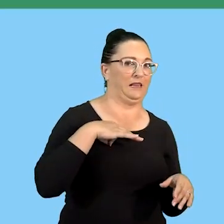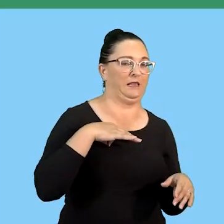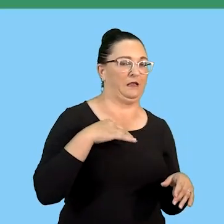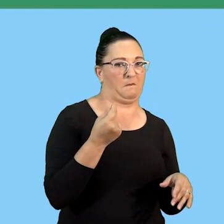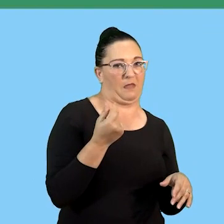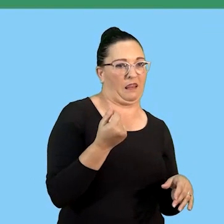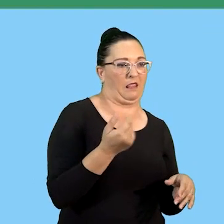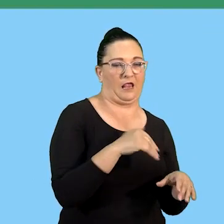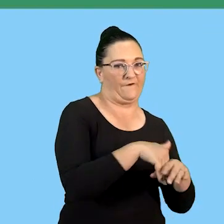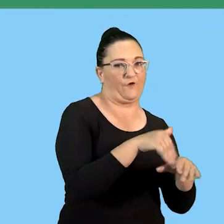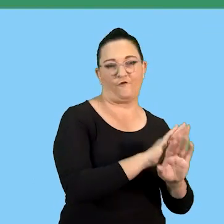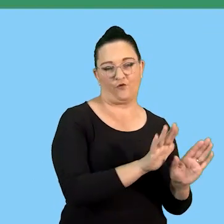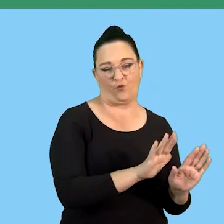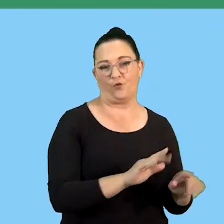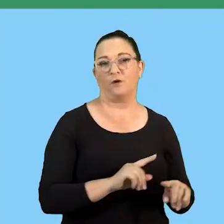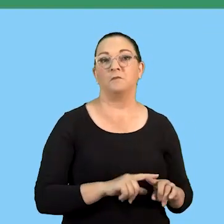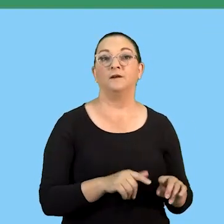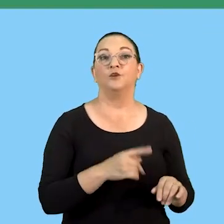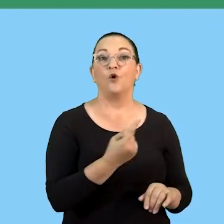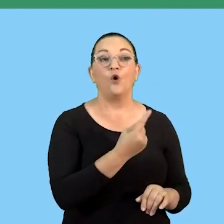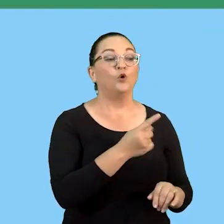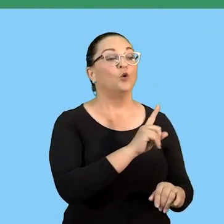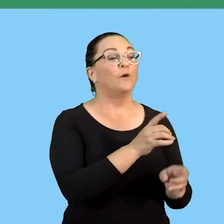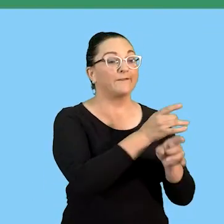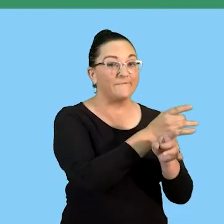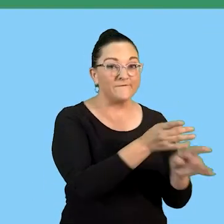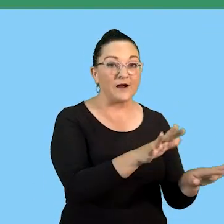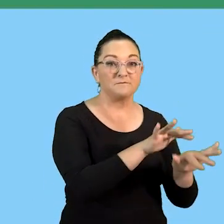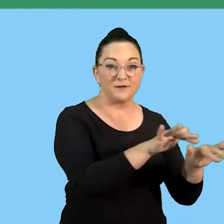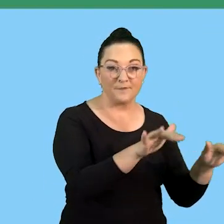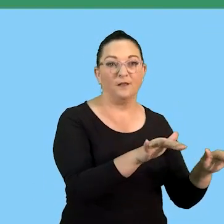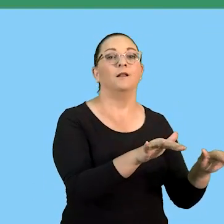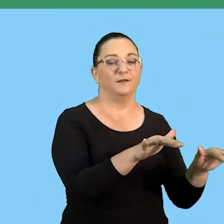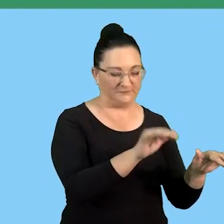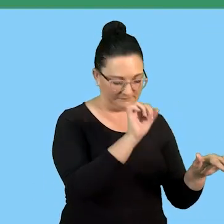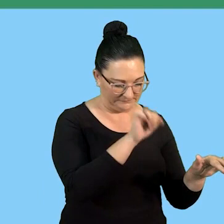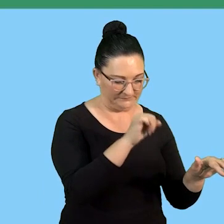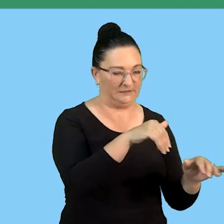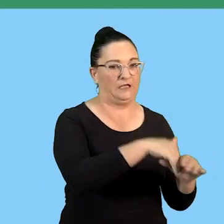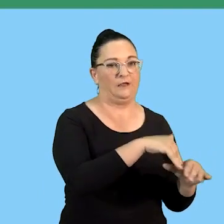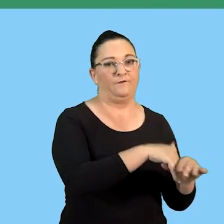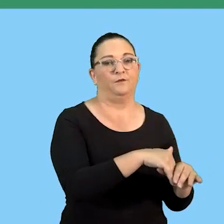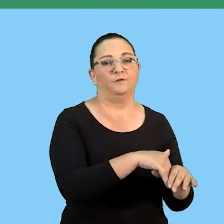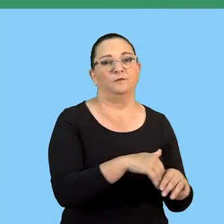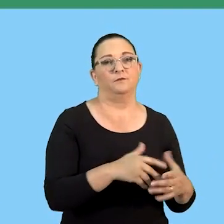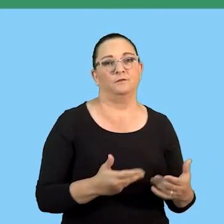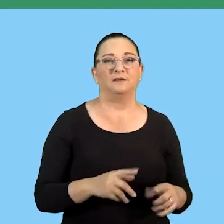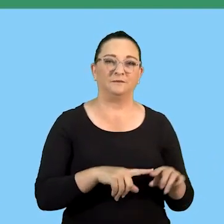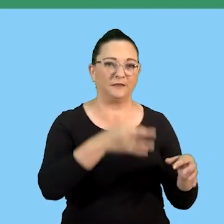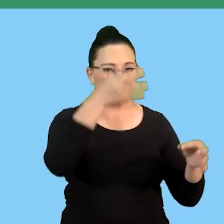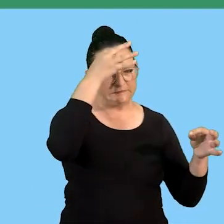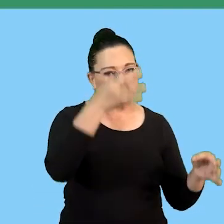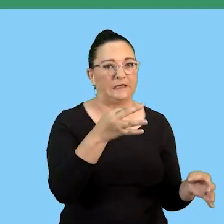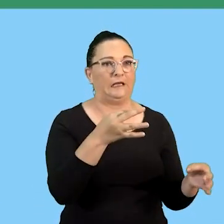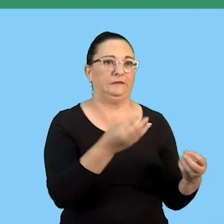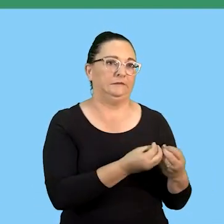remuneration. Remember, we said it deals with what affects the employees, right? But salaries and wages, it affects them, but it's mostly about